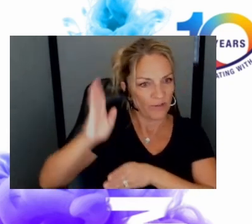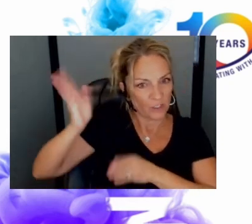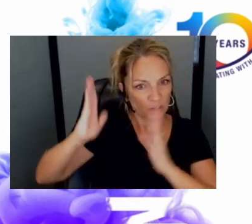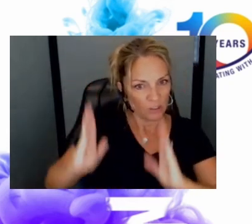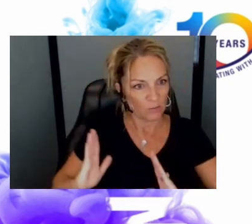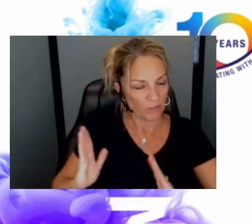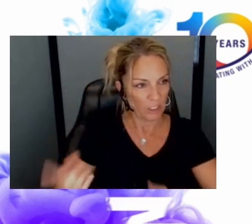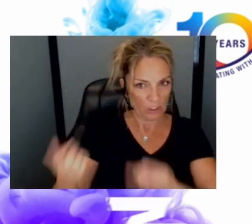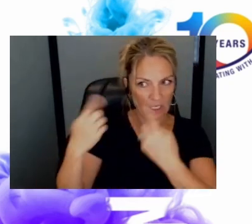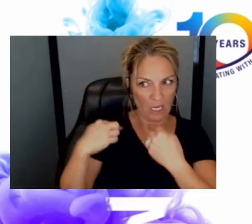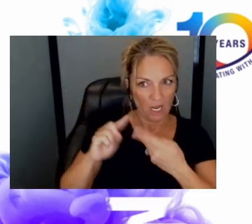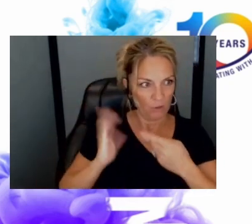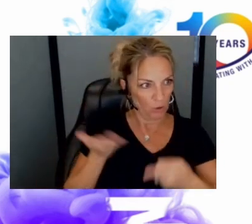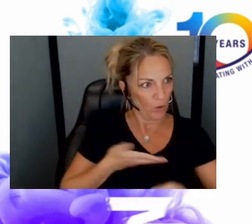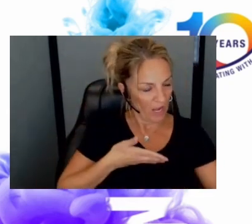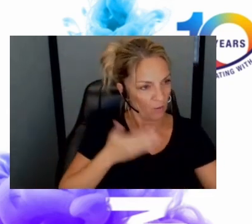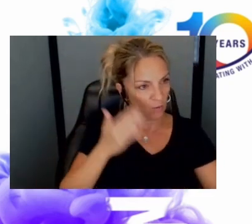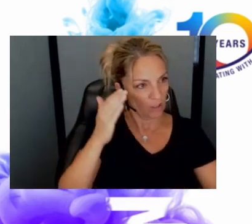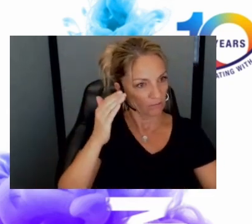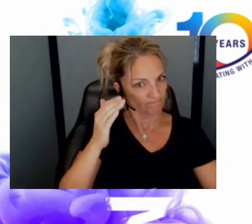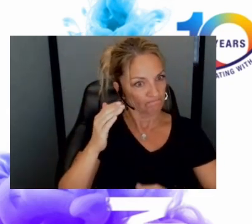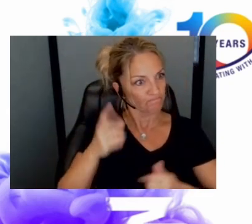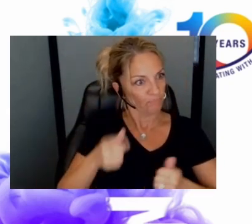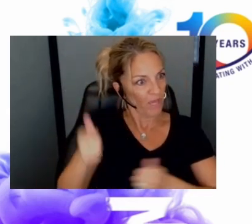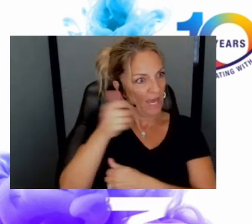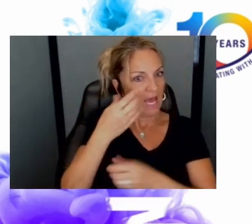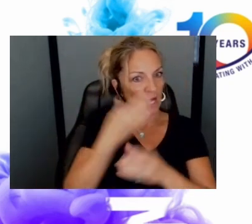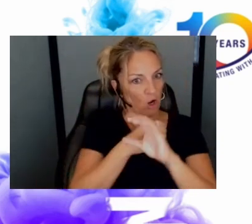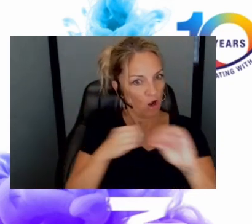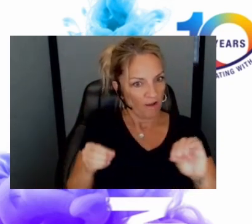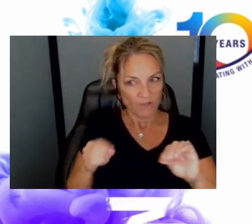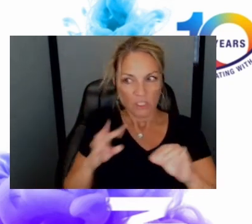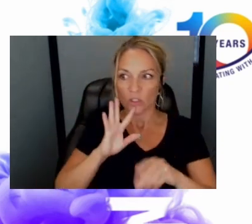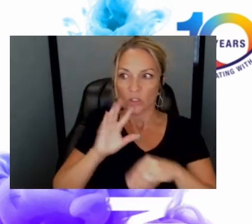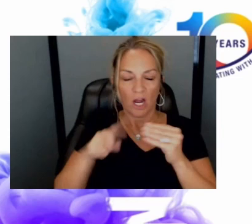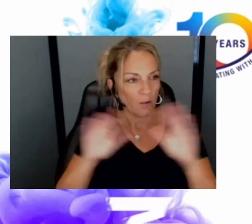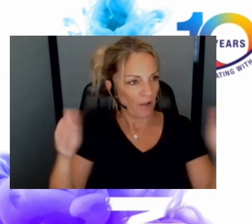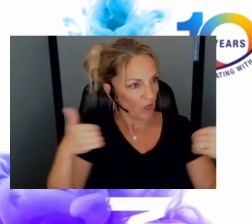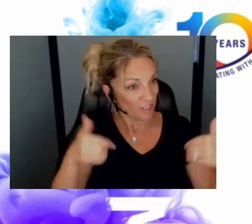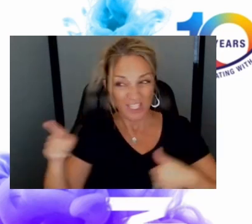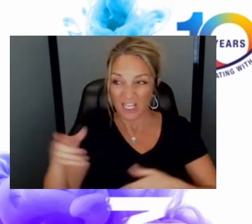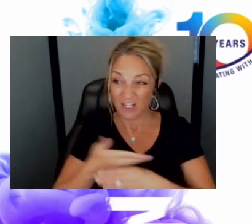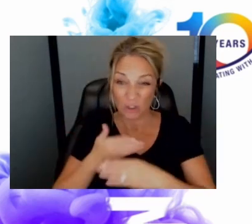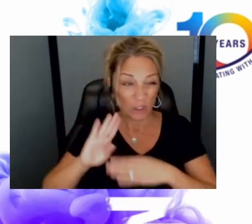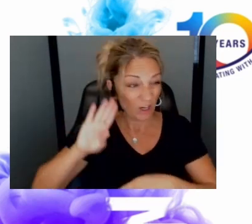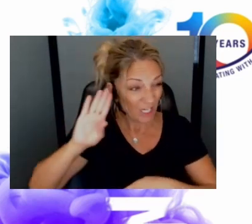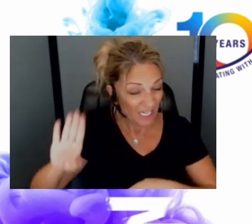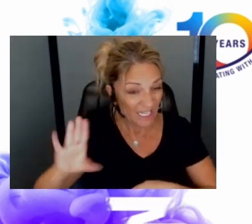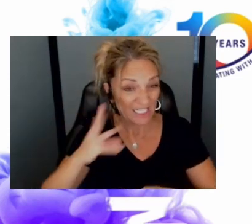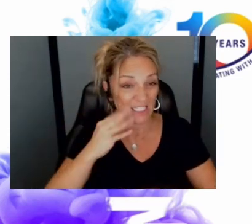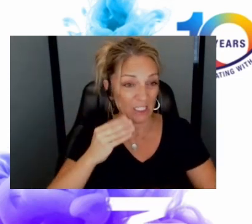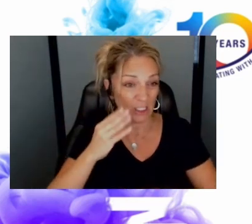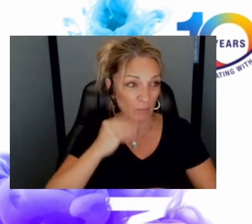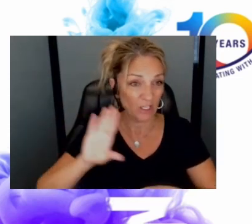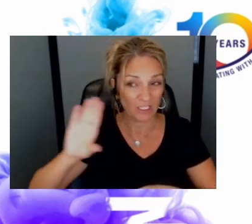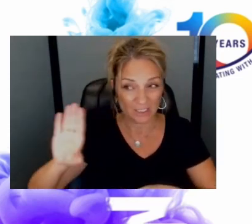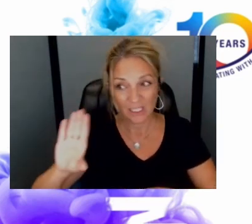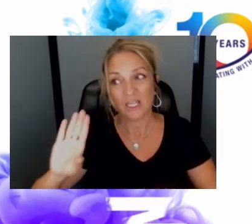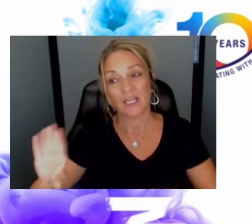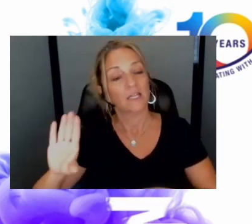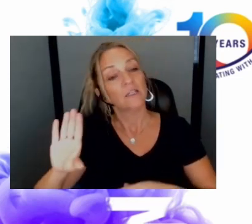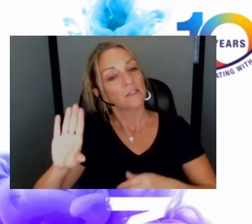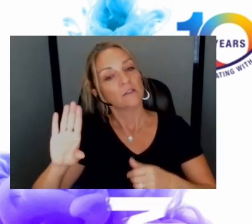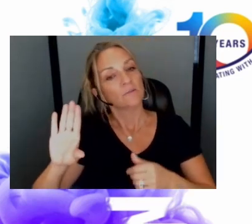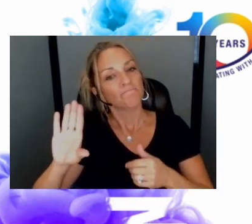his experience with autism. He shared his firsthand knowledge and experience that kind of highlighted accessibility